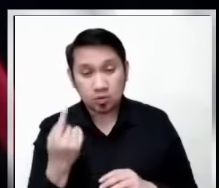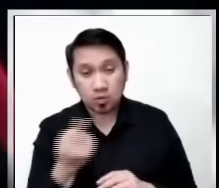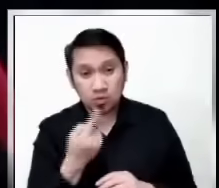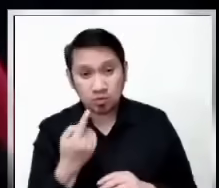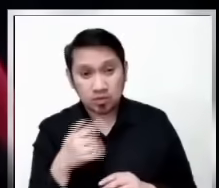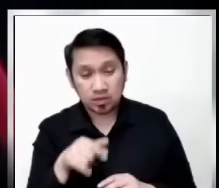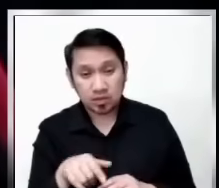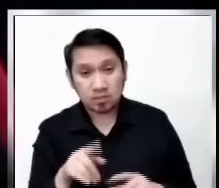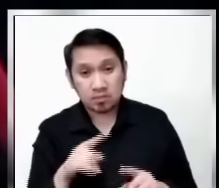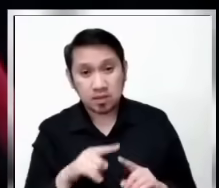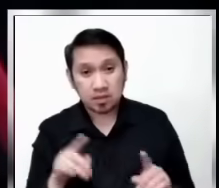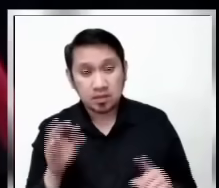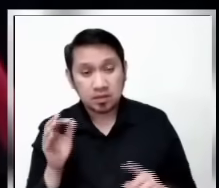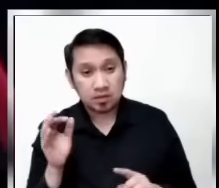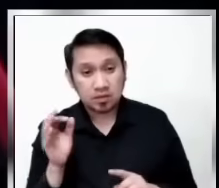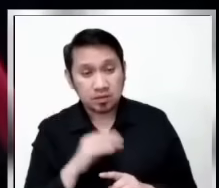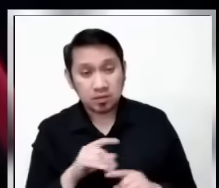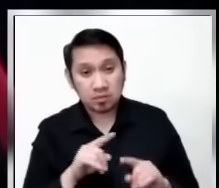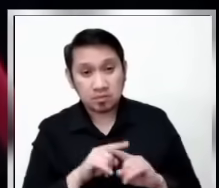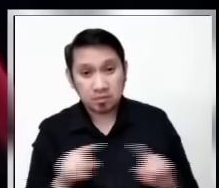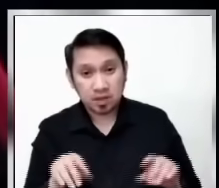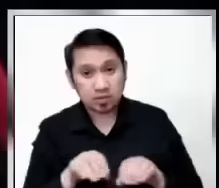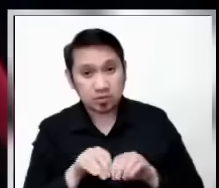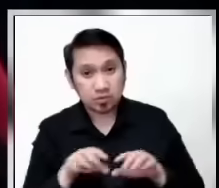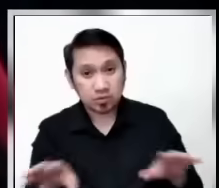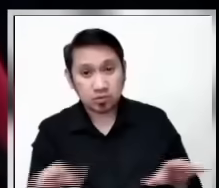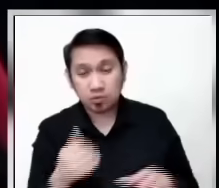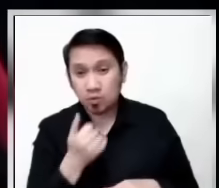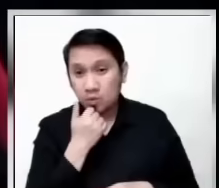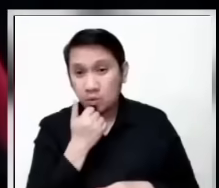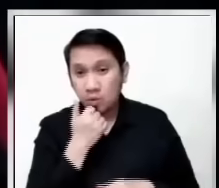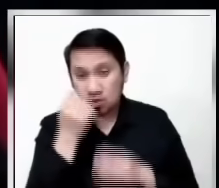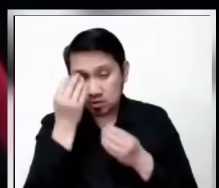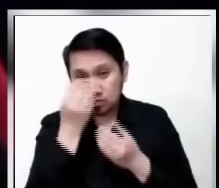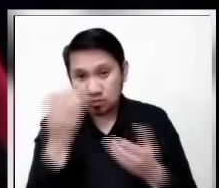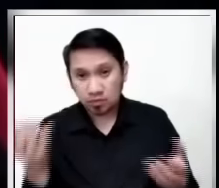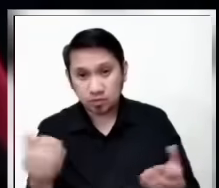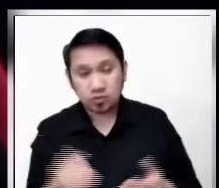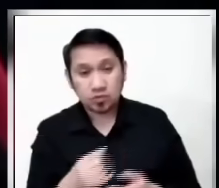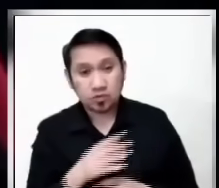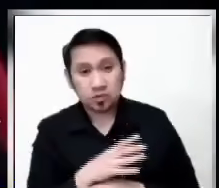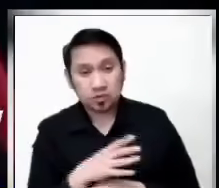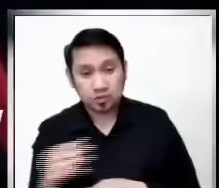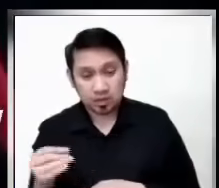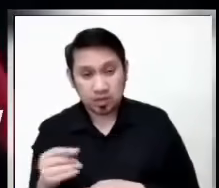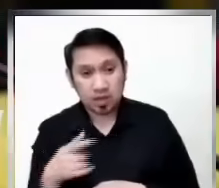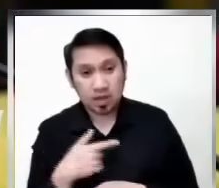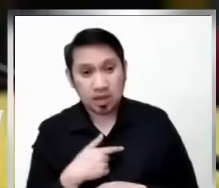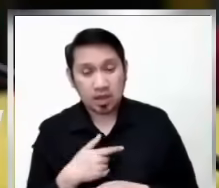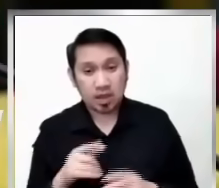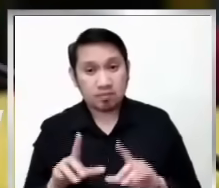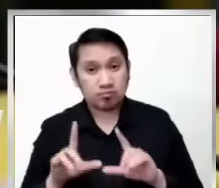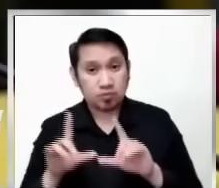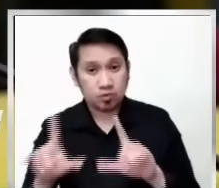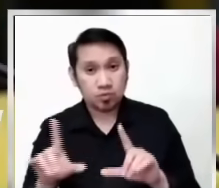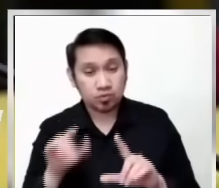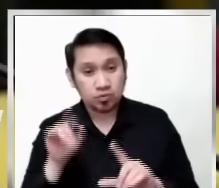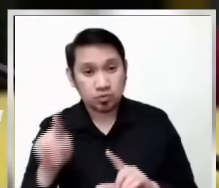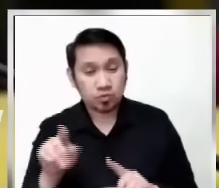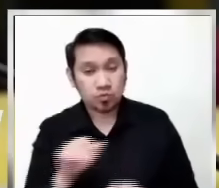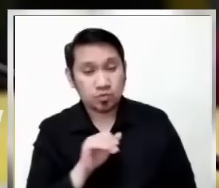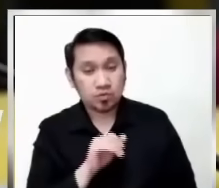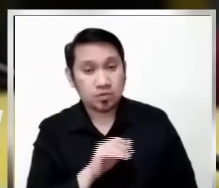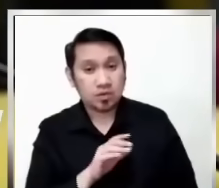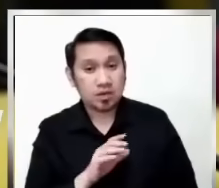are blatant attempt to spread misinformation and defame the Speaker's character. Sabi ni Suarez,